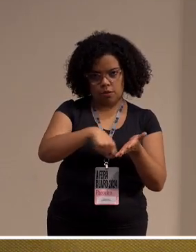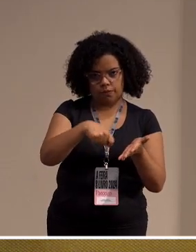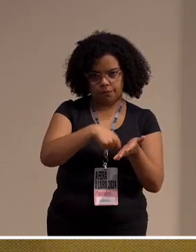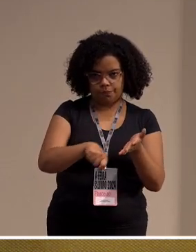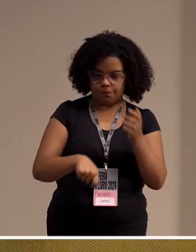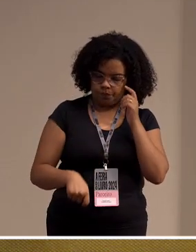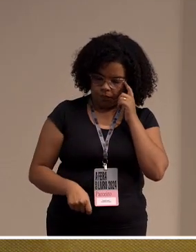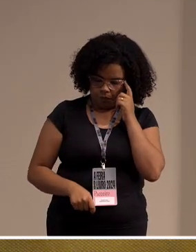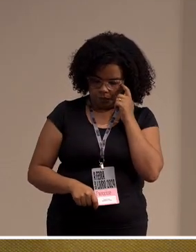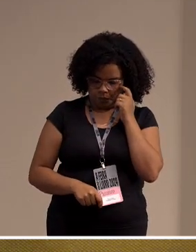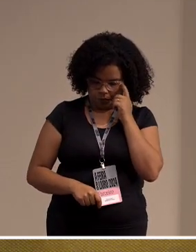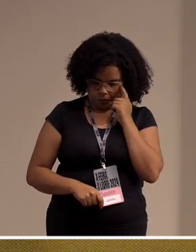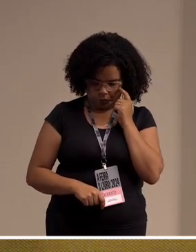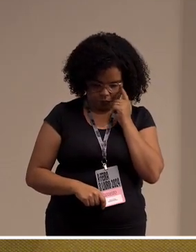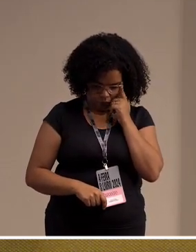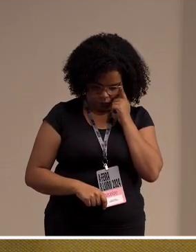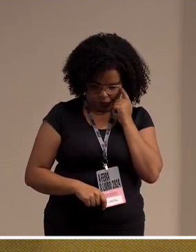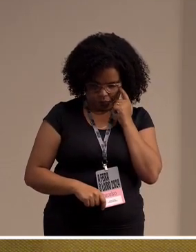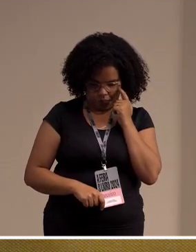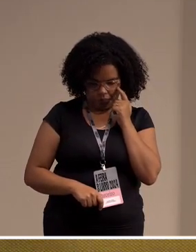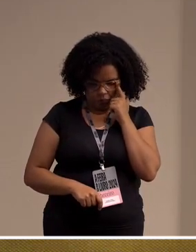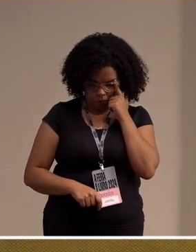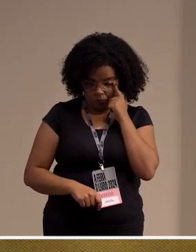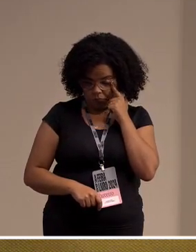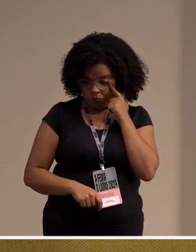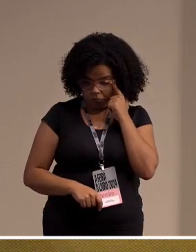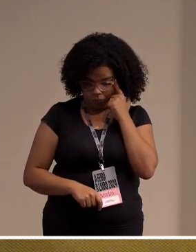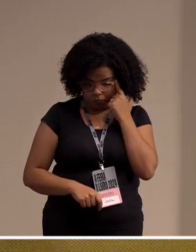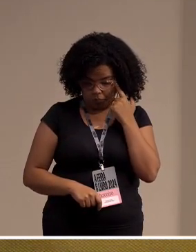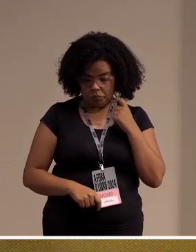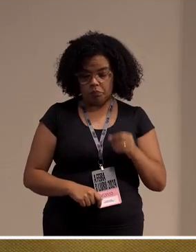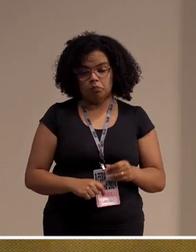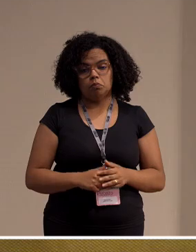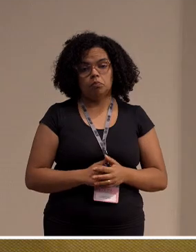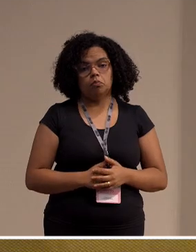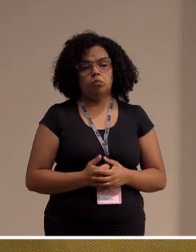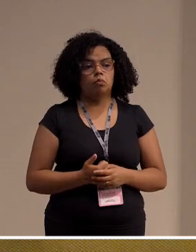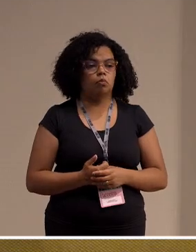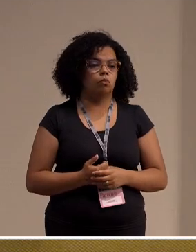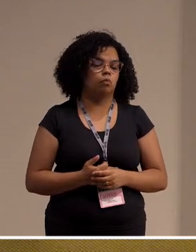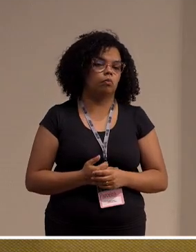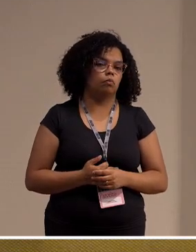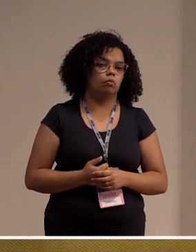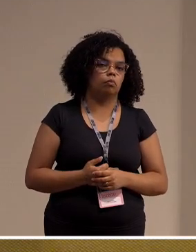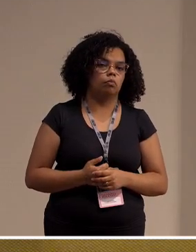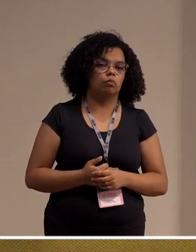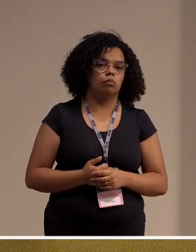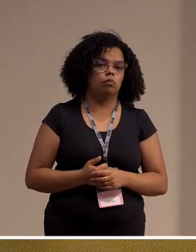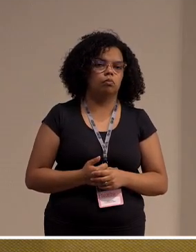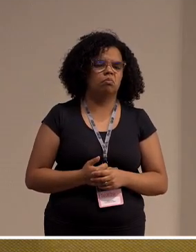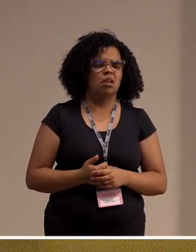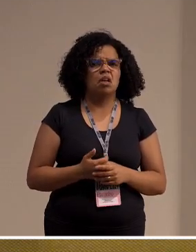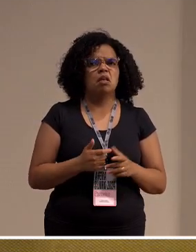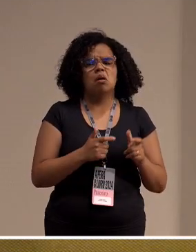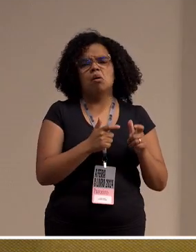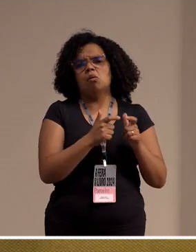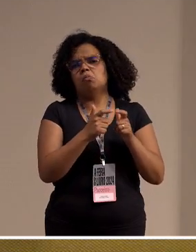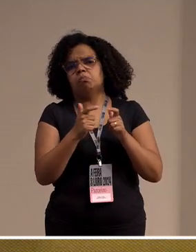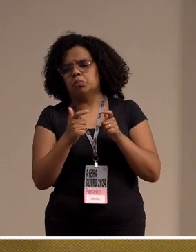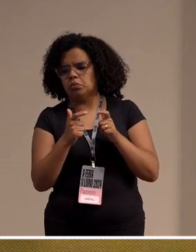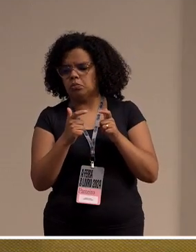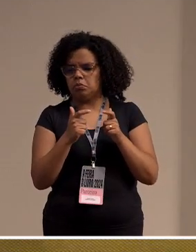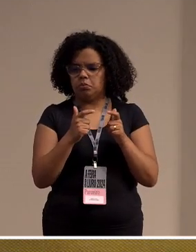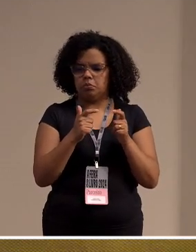most part, that's how the story went. But in other instances, it went in directions I had anticipated because sort of listening to